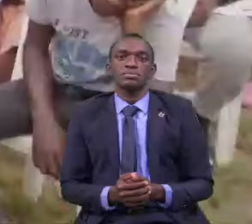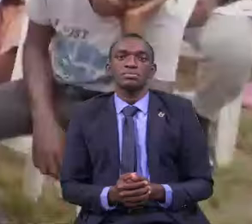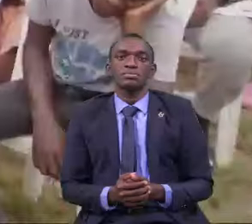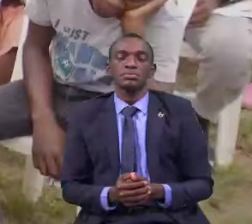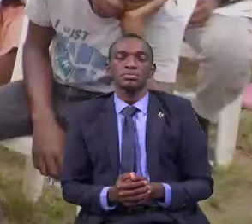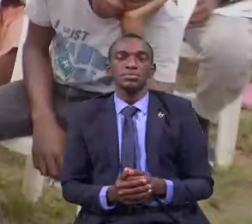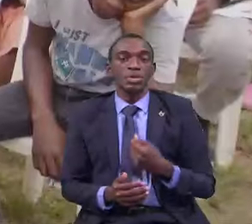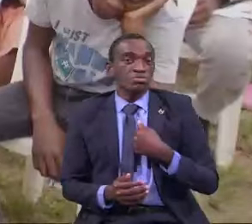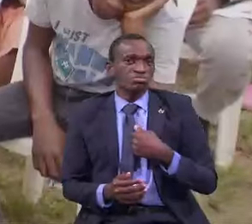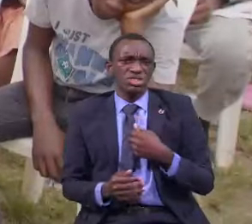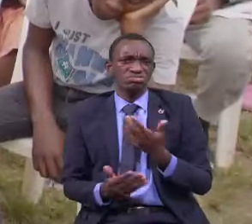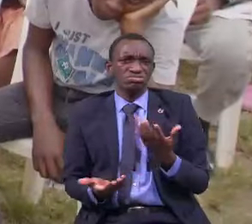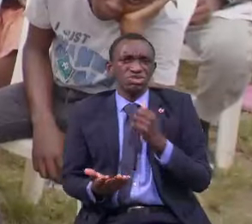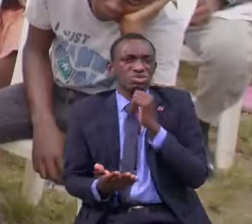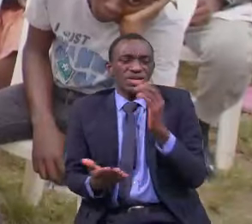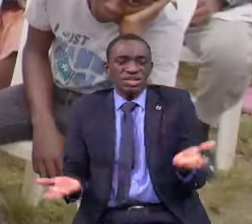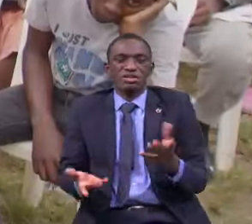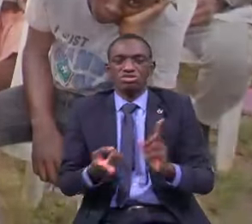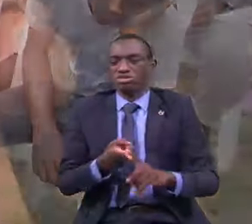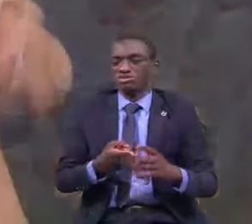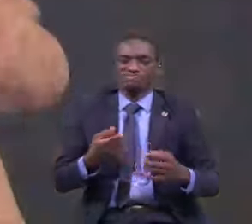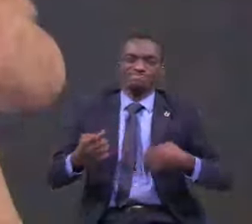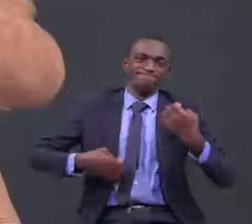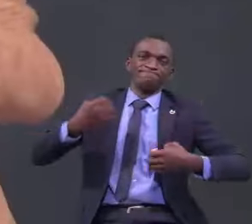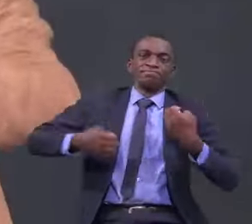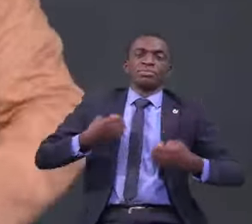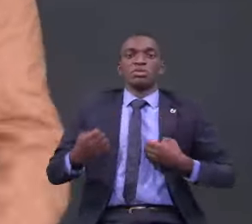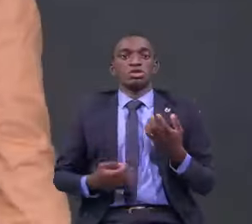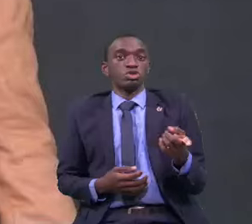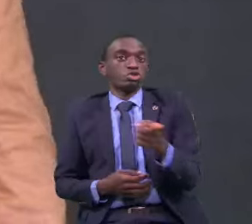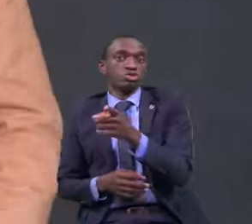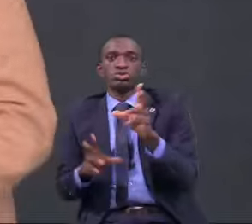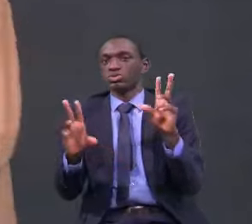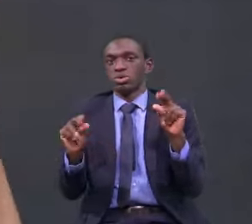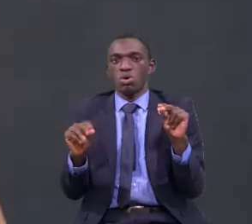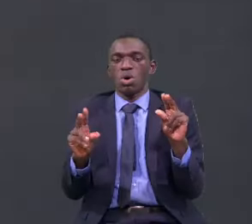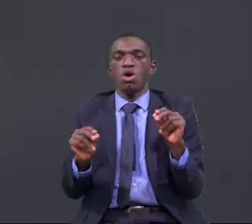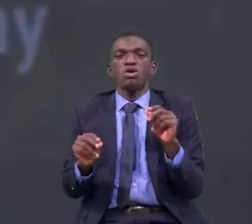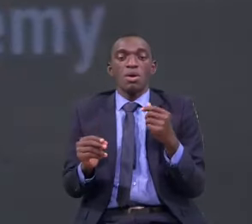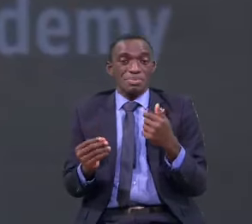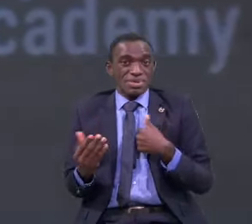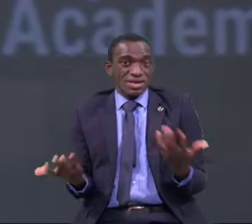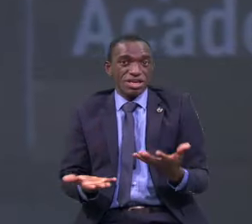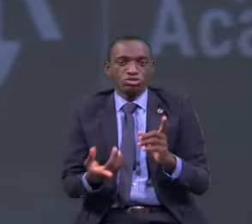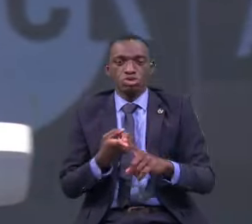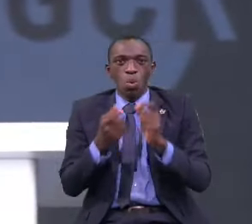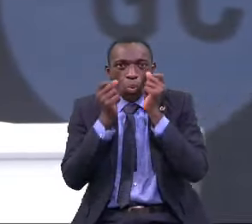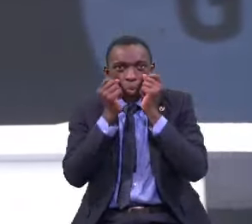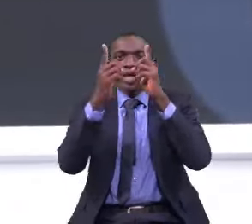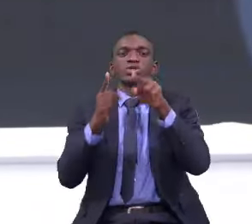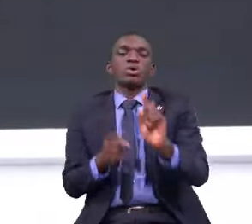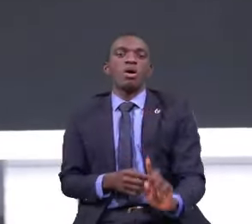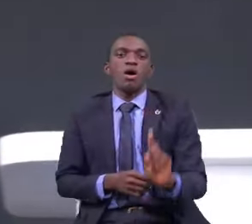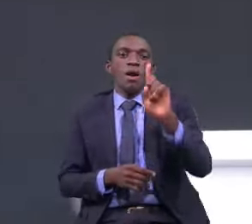I'm not here to entertain you. I'm here to wake you up. I'm not here to, you